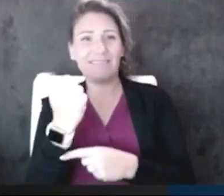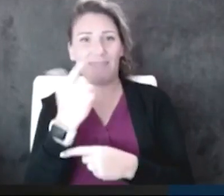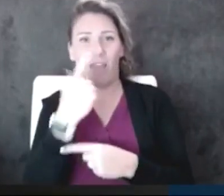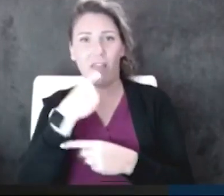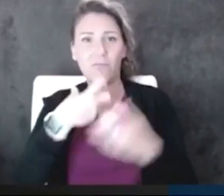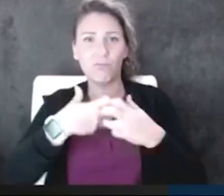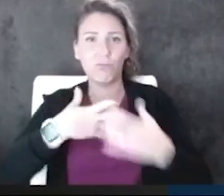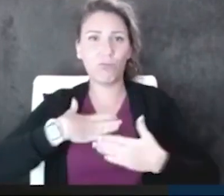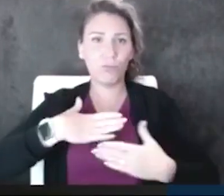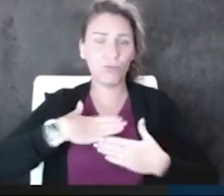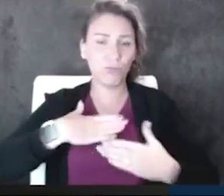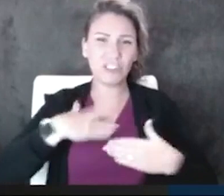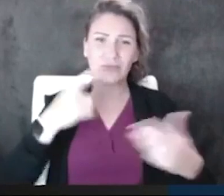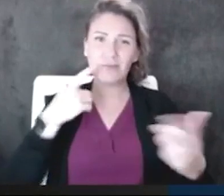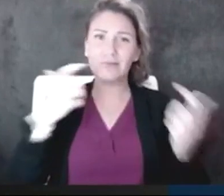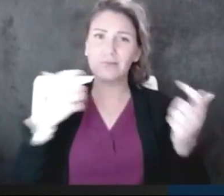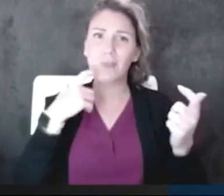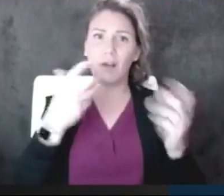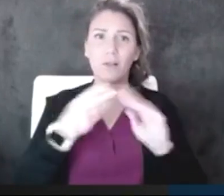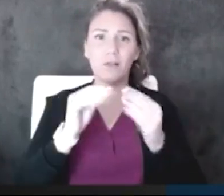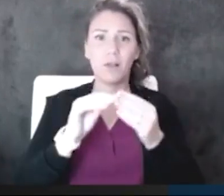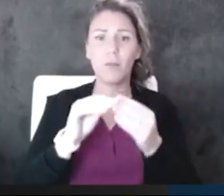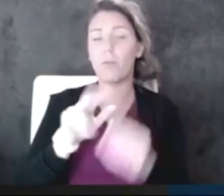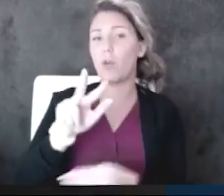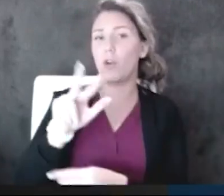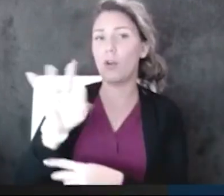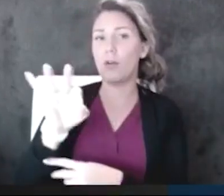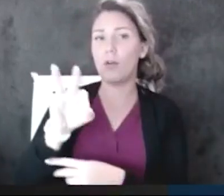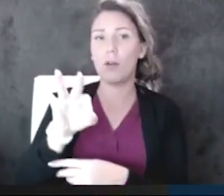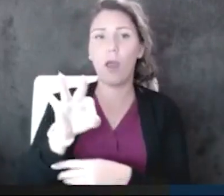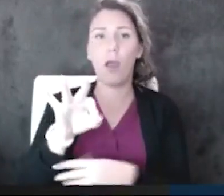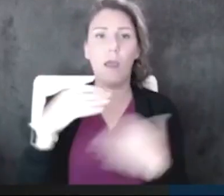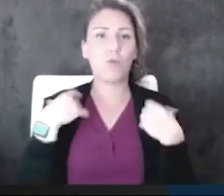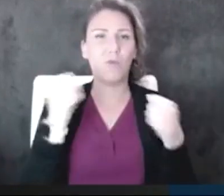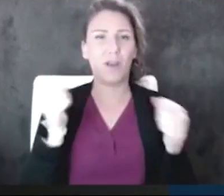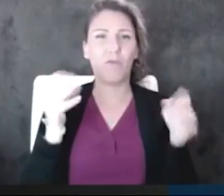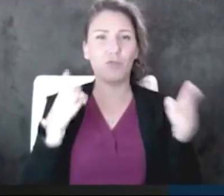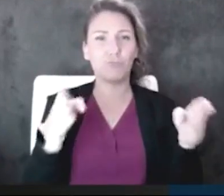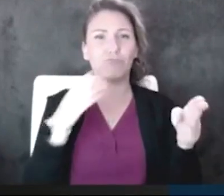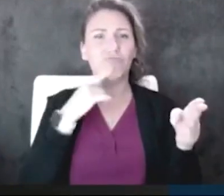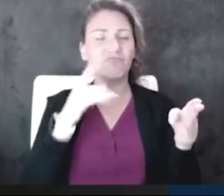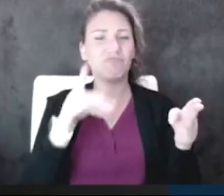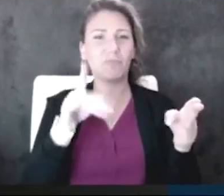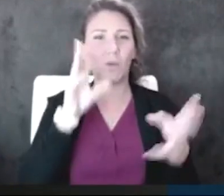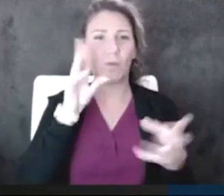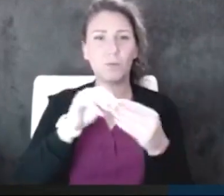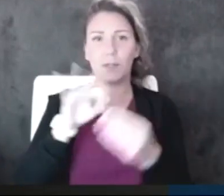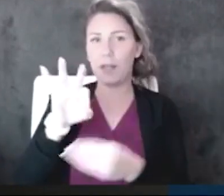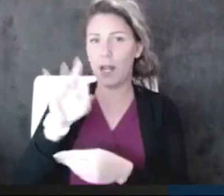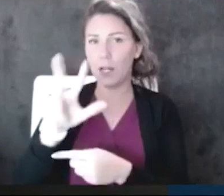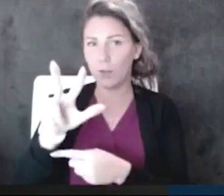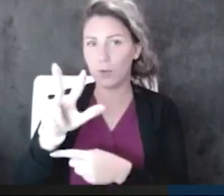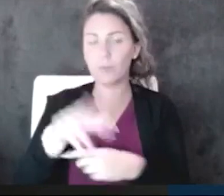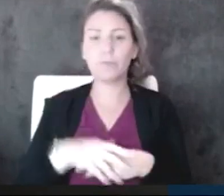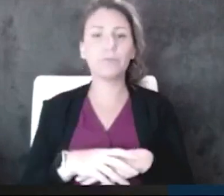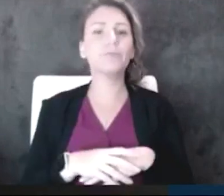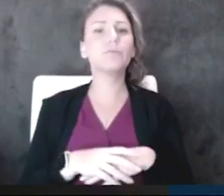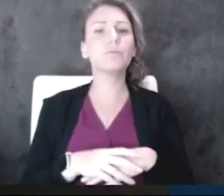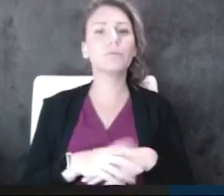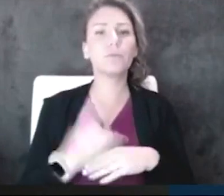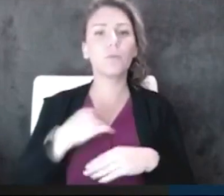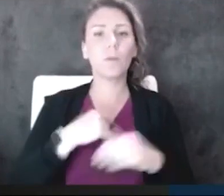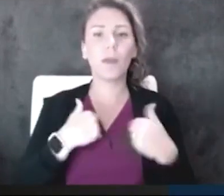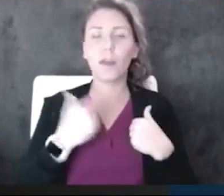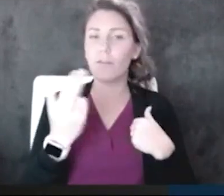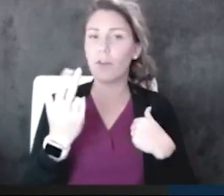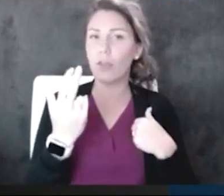ventilator. 39 are in that recovery period, a total of 93, like I said. We have 13 of 54